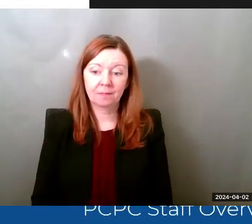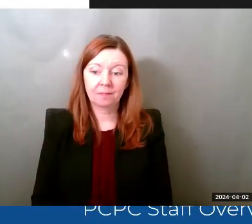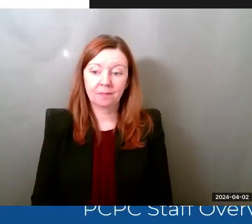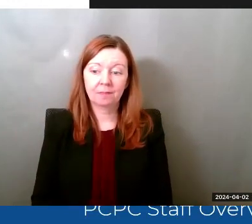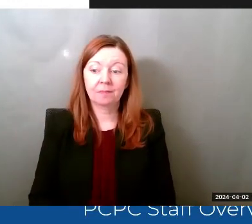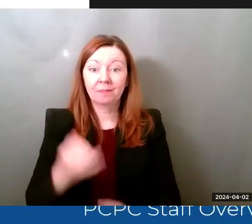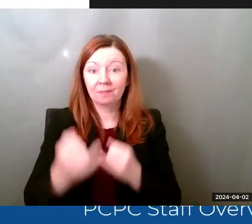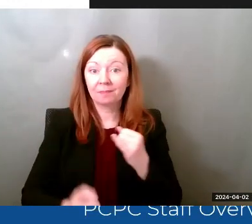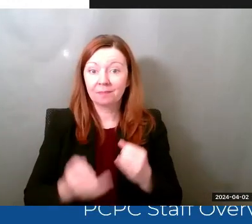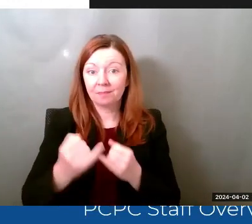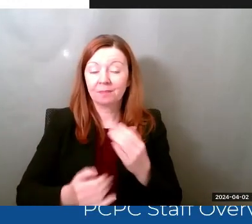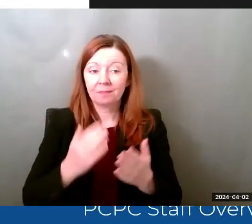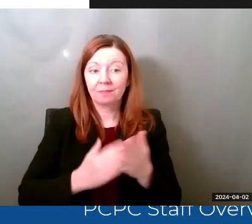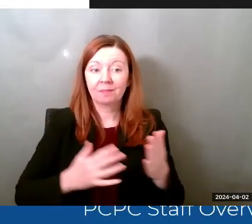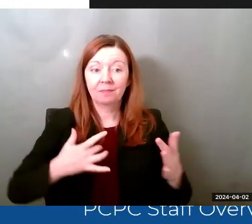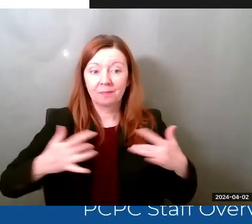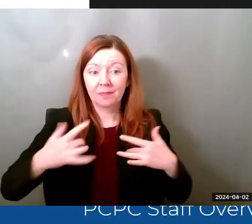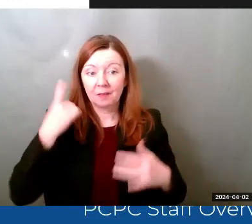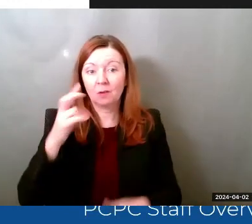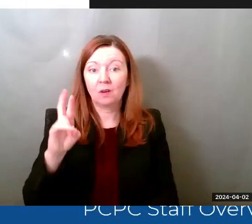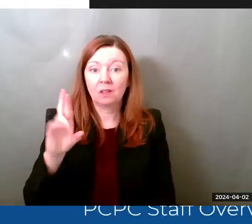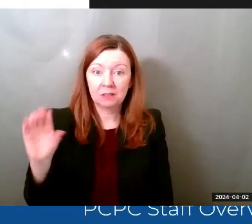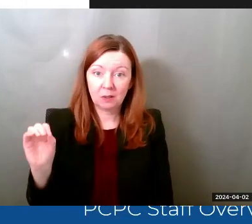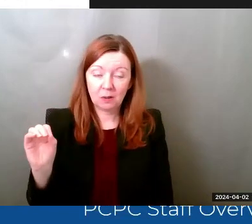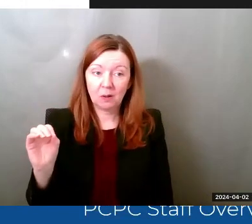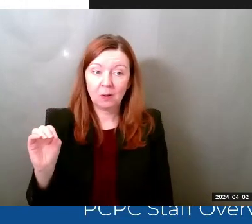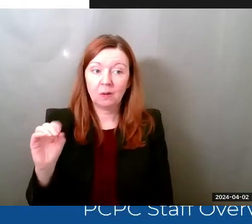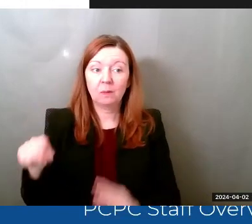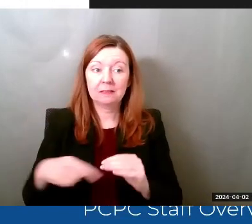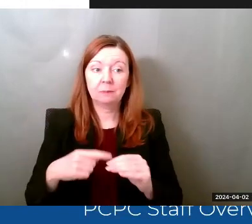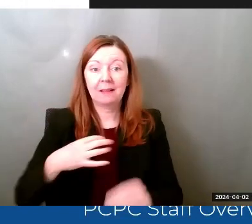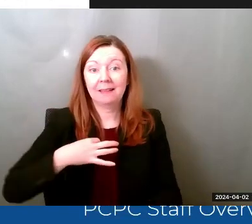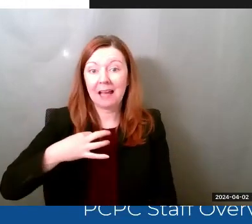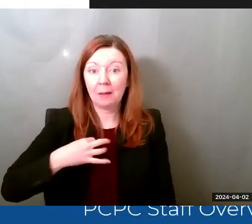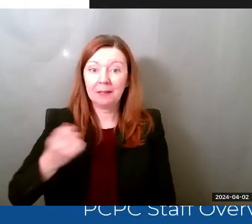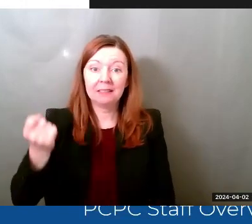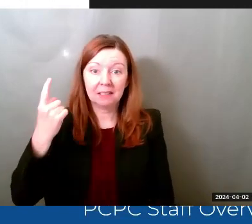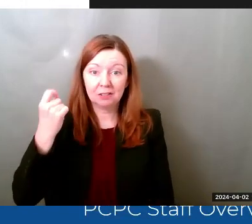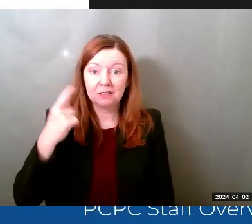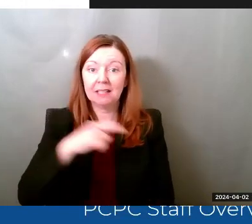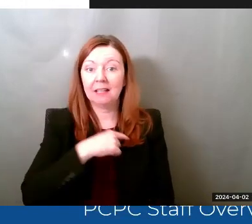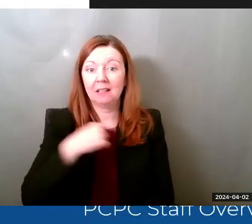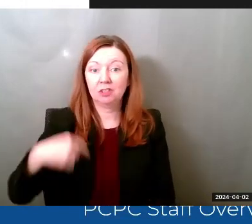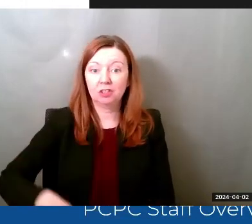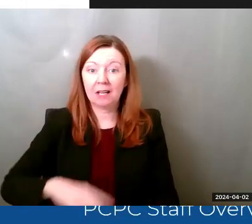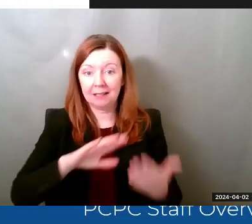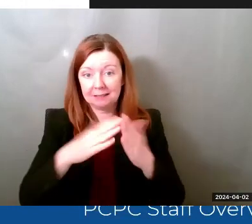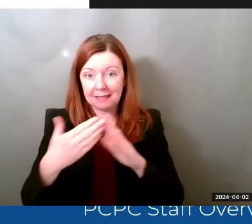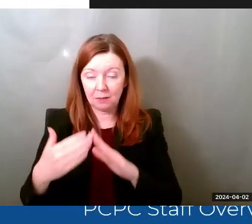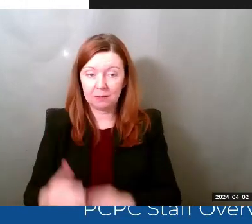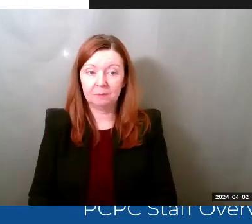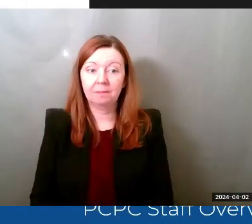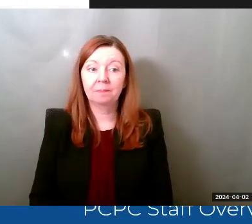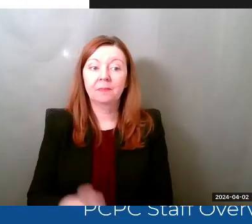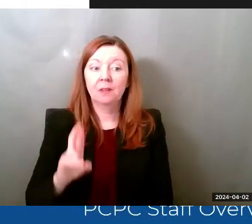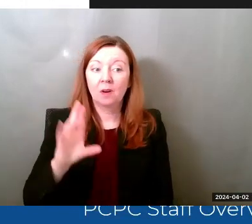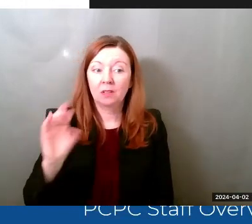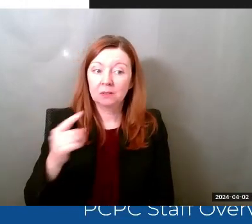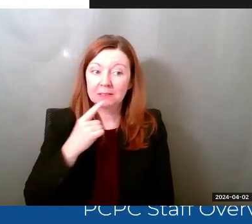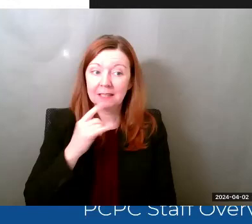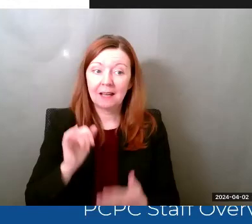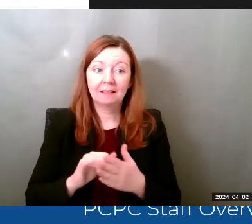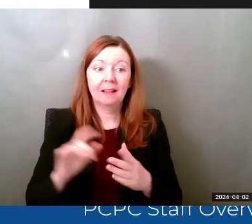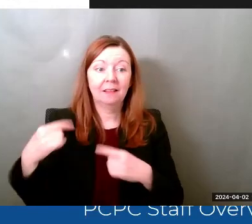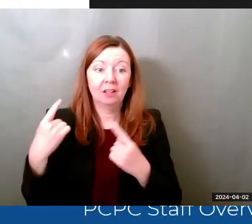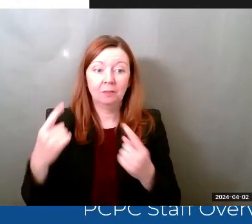The last area of concern for the RCO was over the applicant's understanding of Chinatown. The RCO notes that there